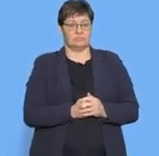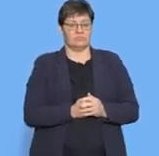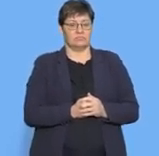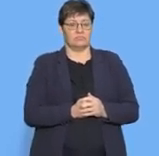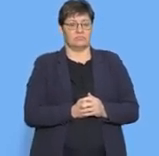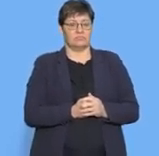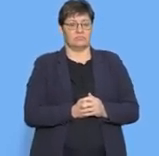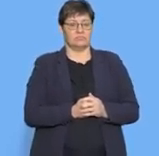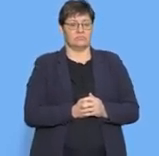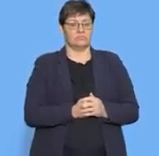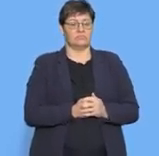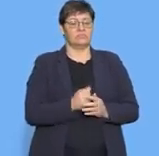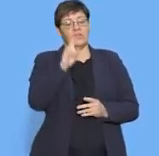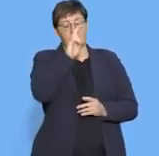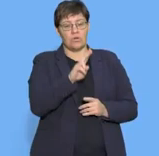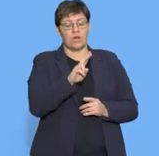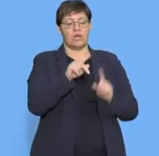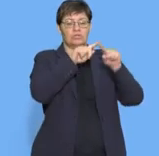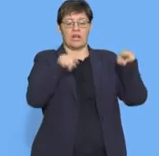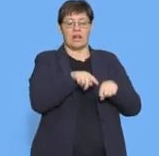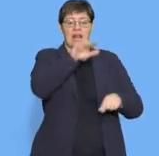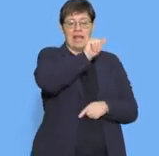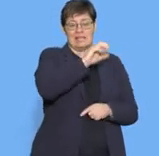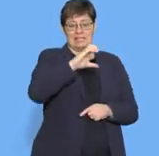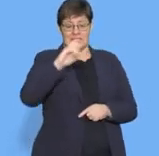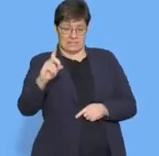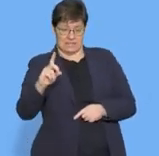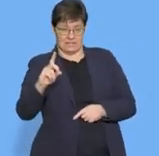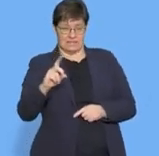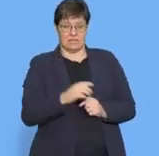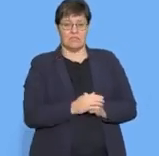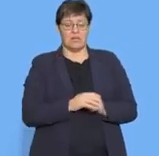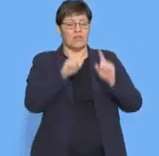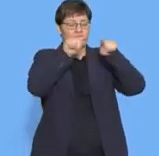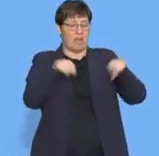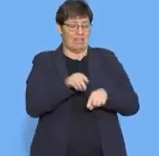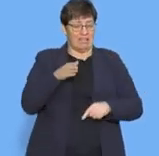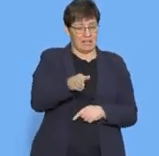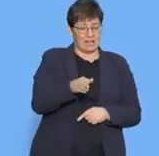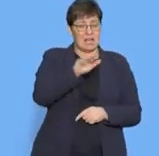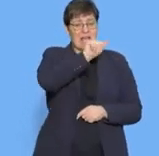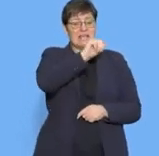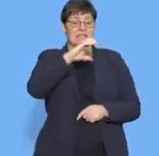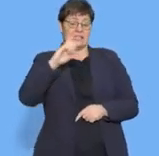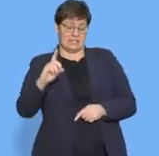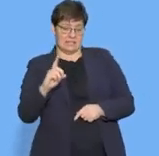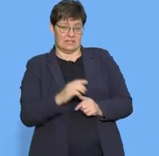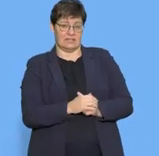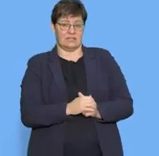Okay, now if we look at triangle ACD, which is this triangle here, ACD,